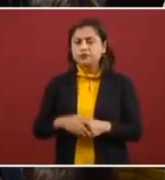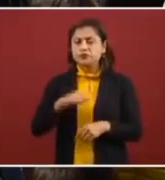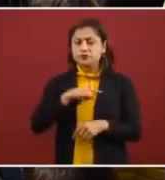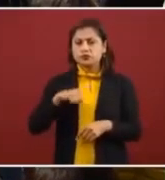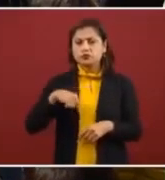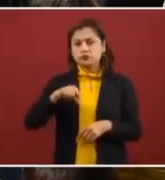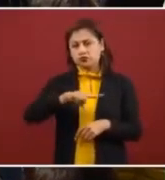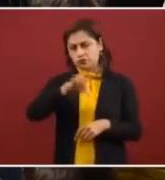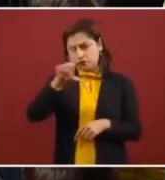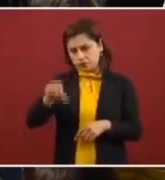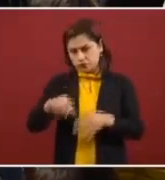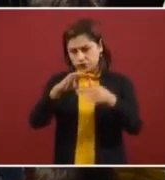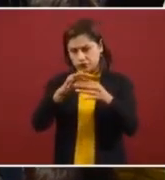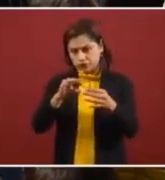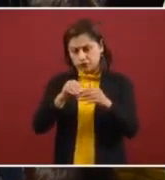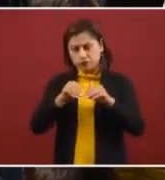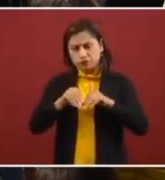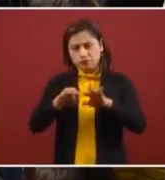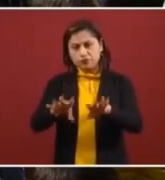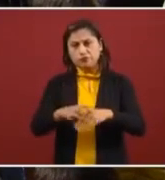regarding this matter.